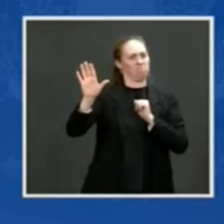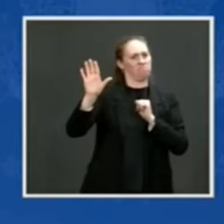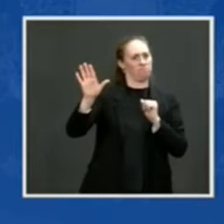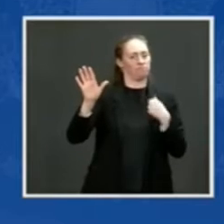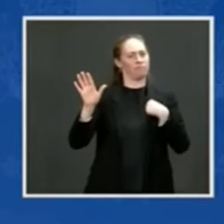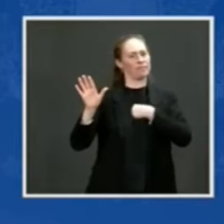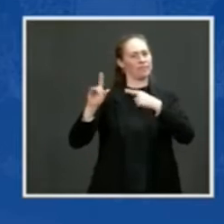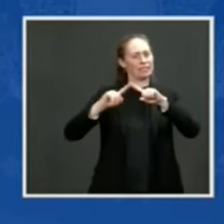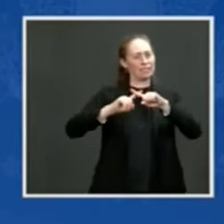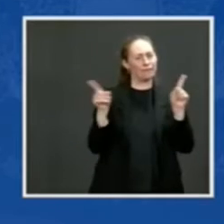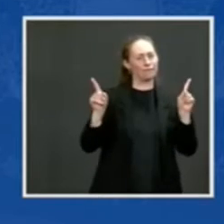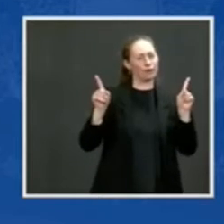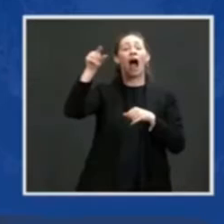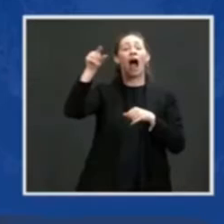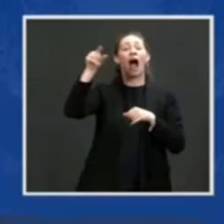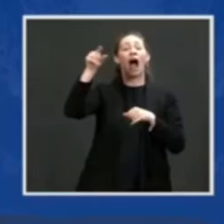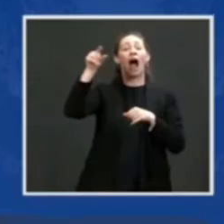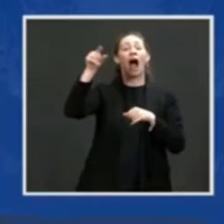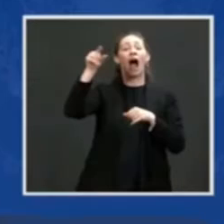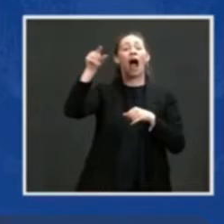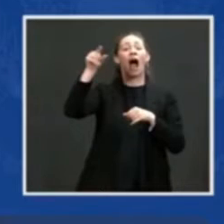works. Mr. President, sorry.